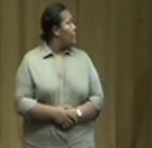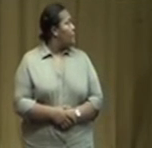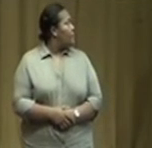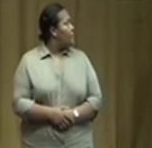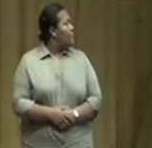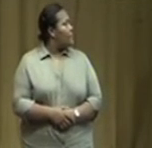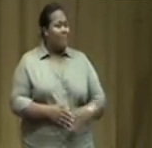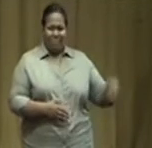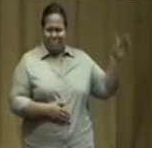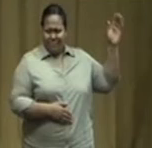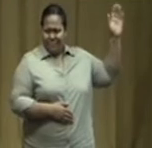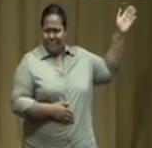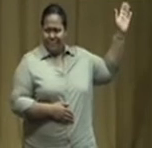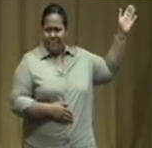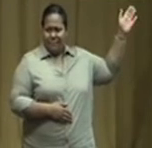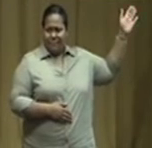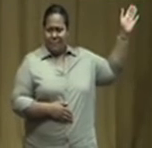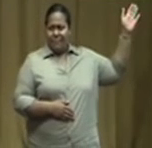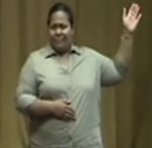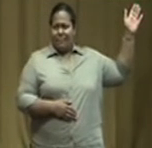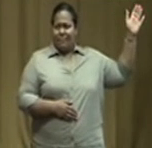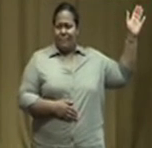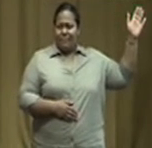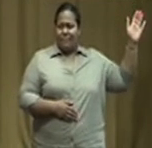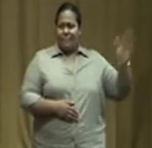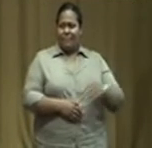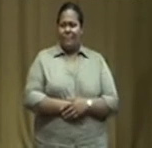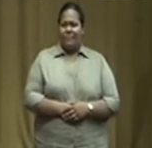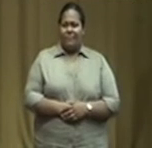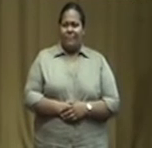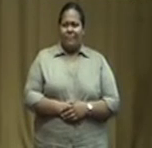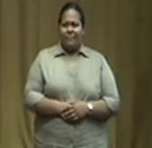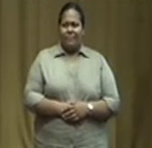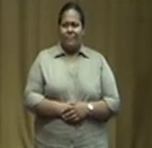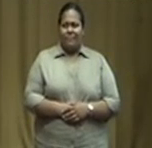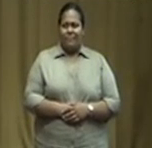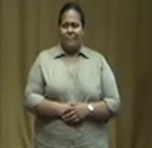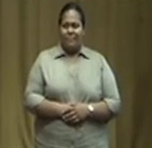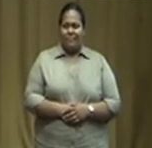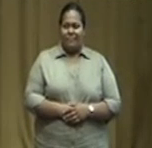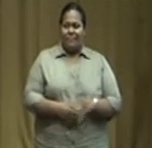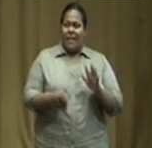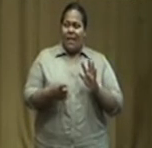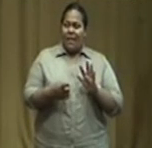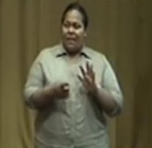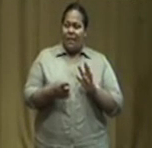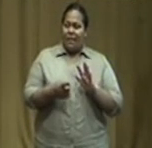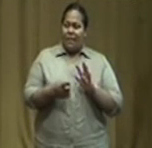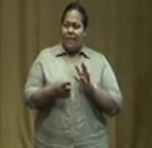So that is basically what an OerU course looks like, right? It's a standard website.